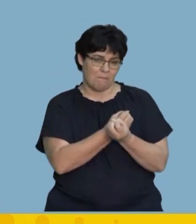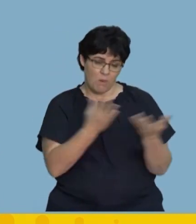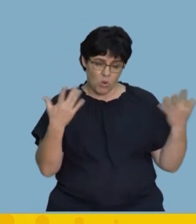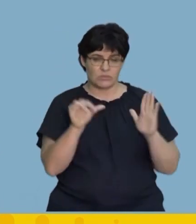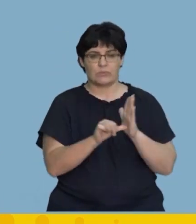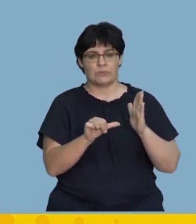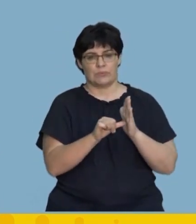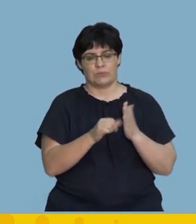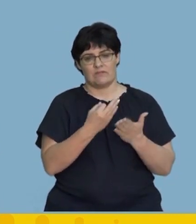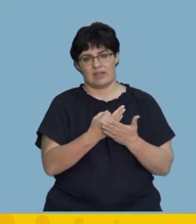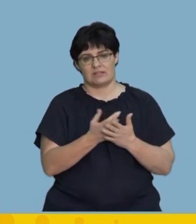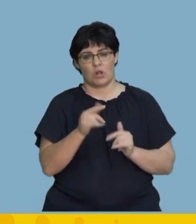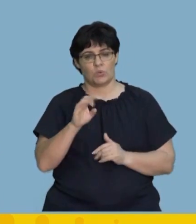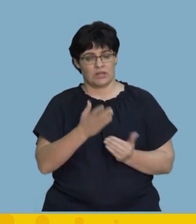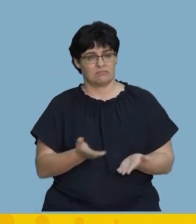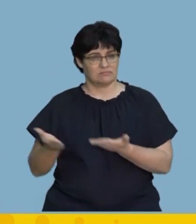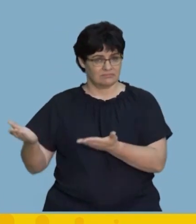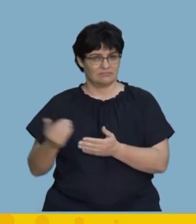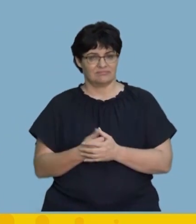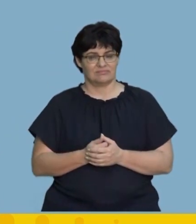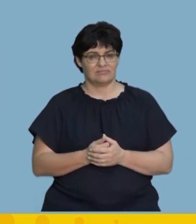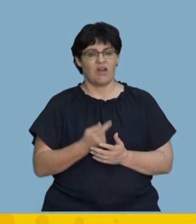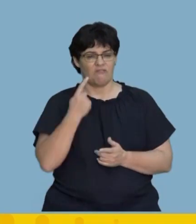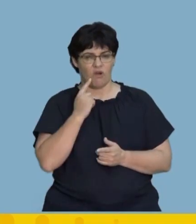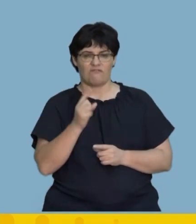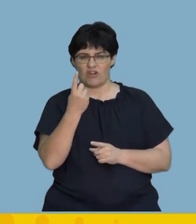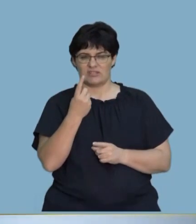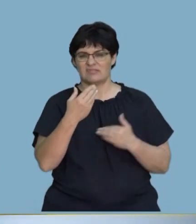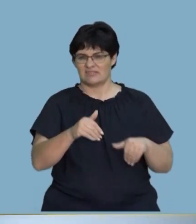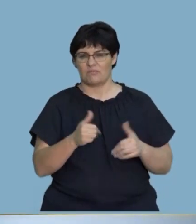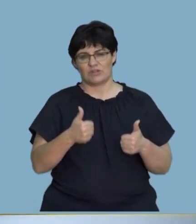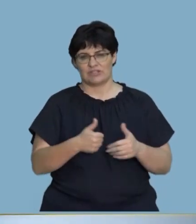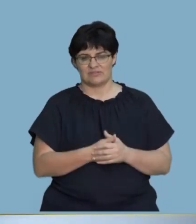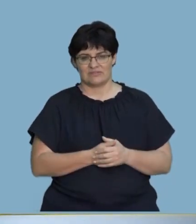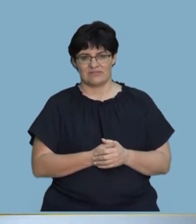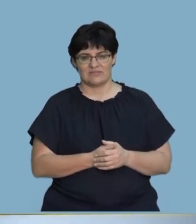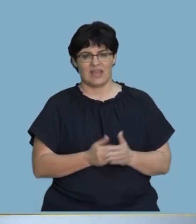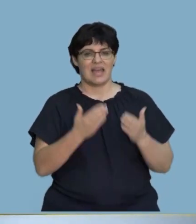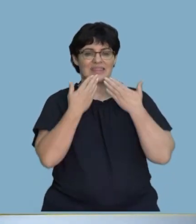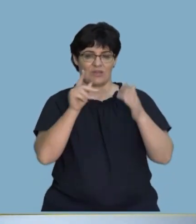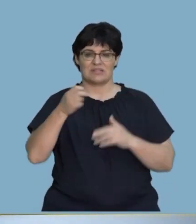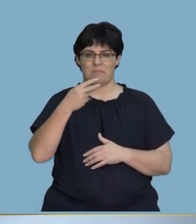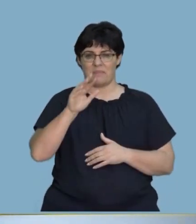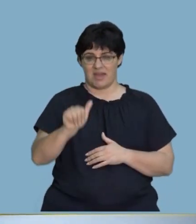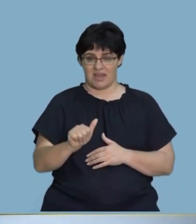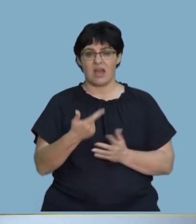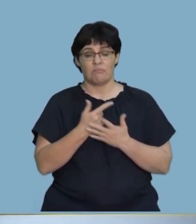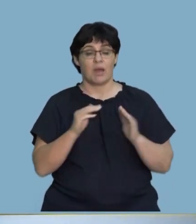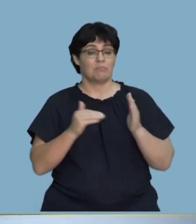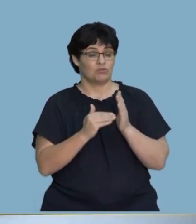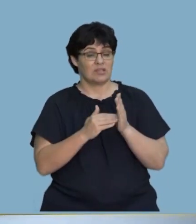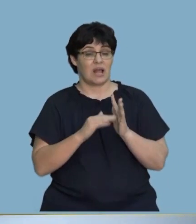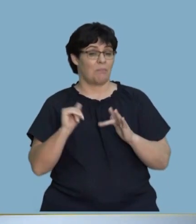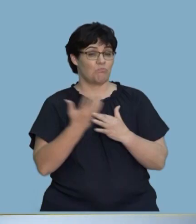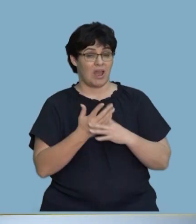Luni, I think for the first segment, we're good. All right, thank you, Themba. Matrix, we are going to take a quick break and we'll see